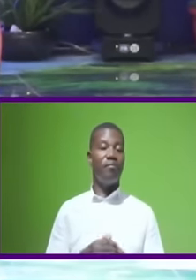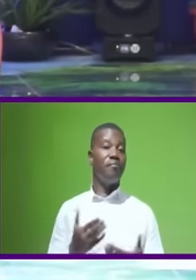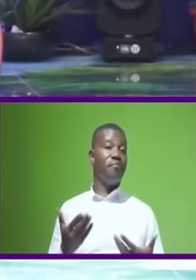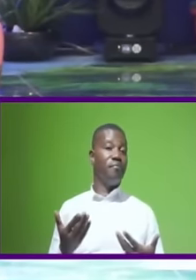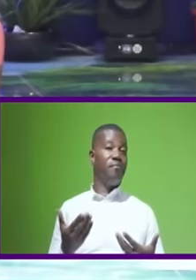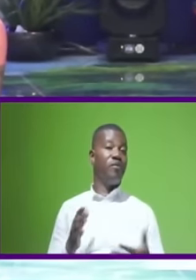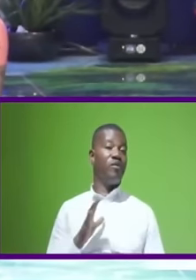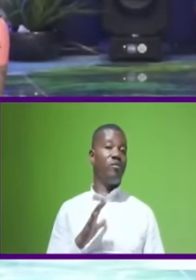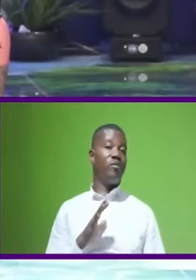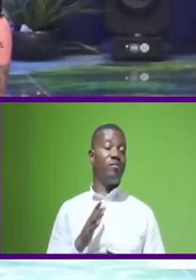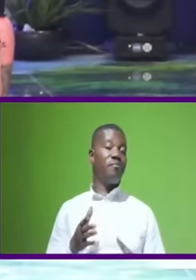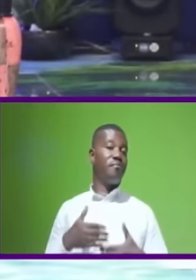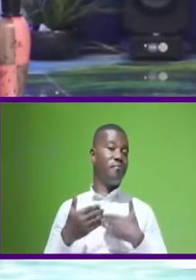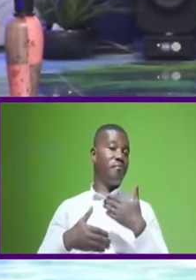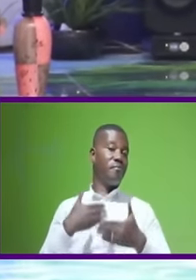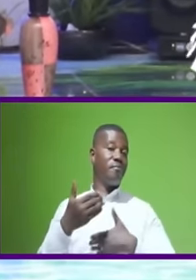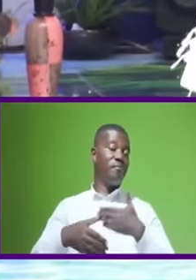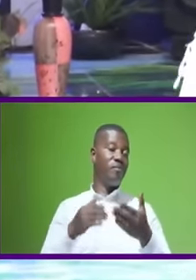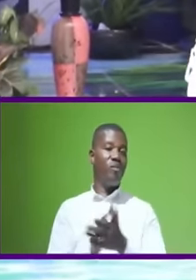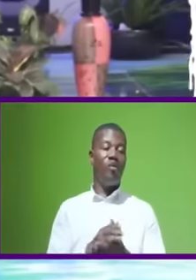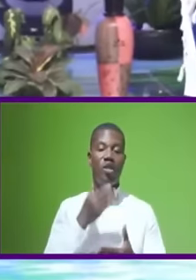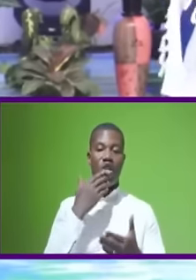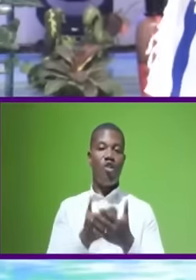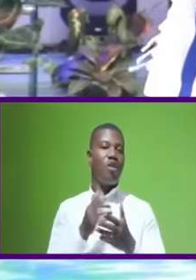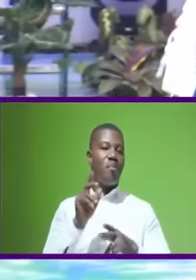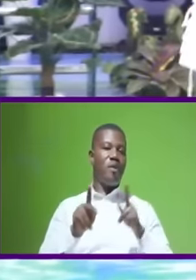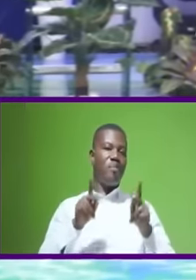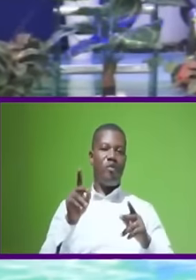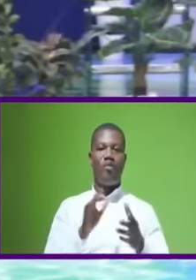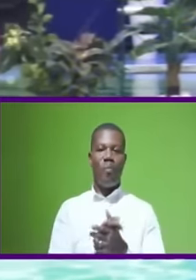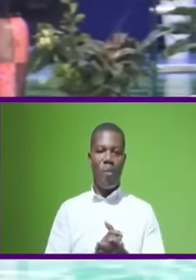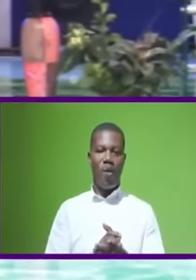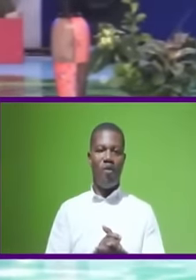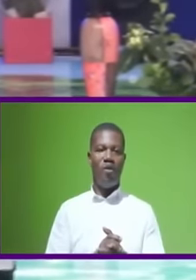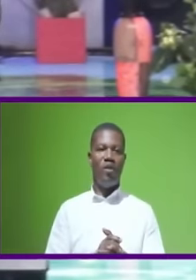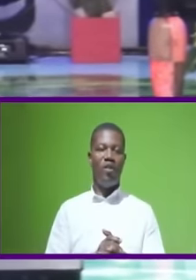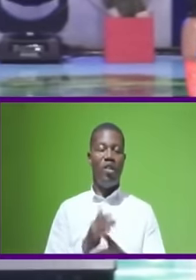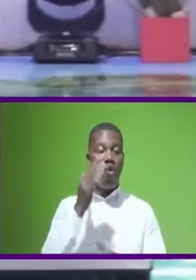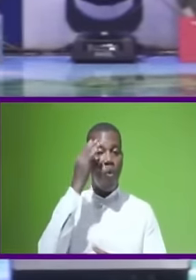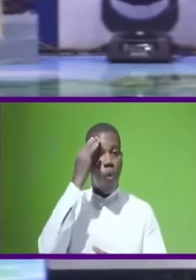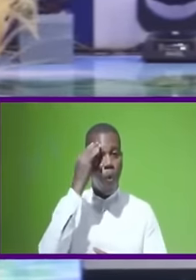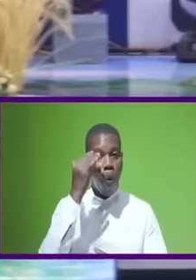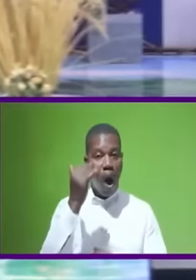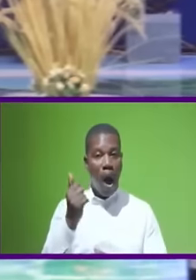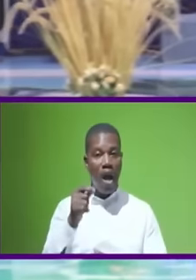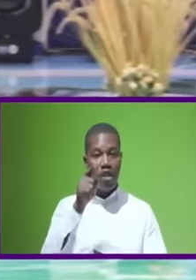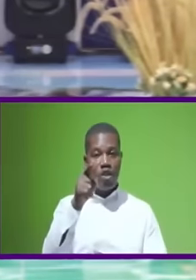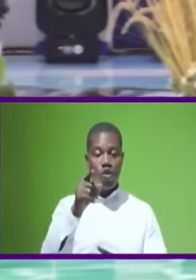Sanity. This is how it is. Adolfo. Beloved.